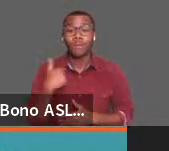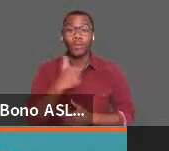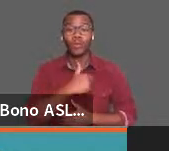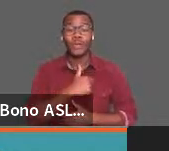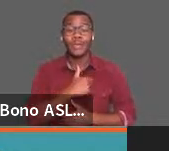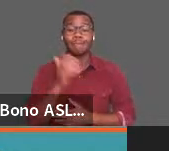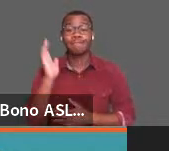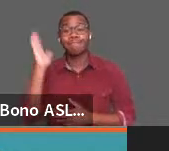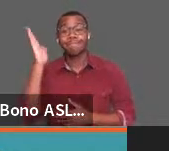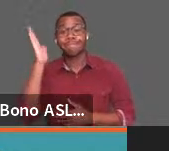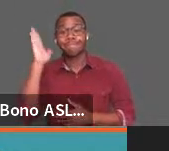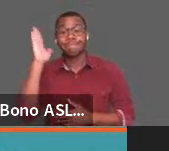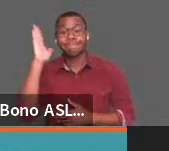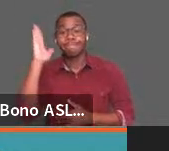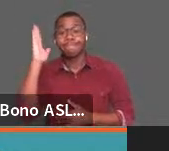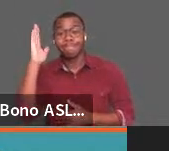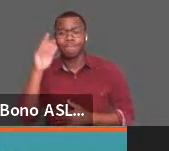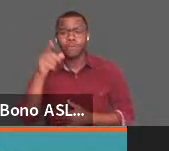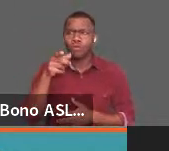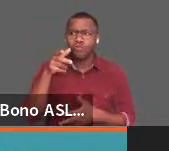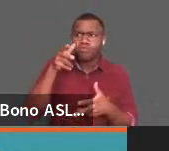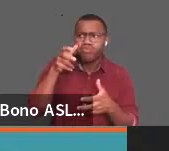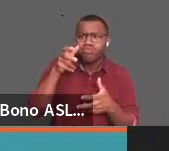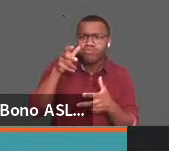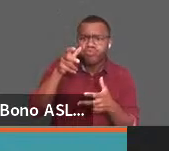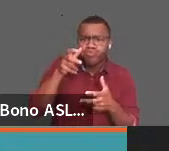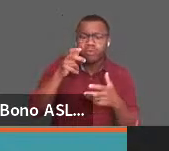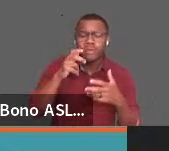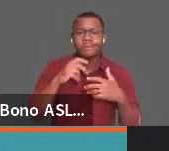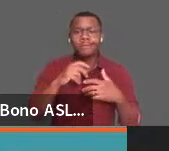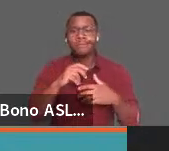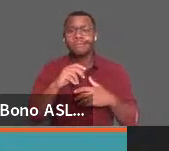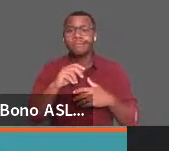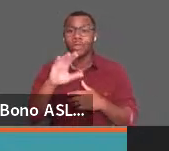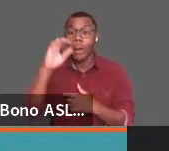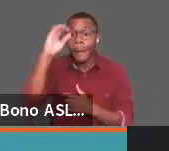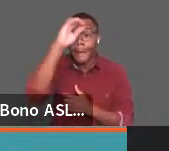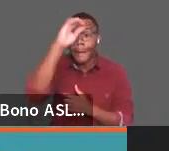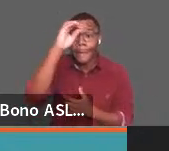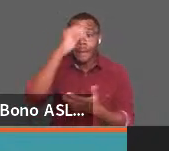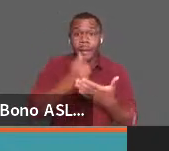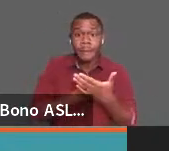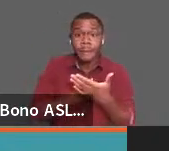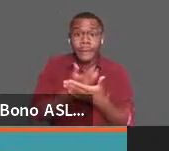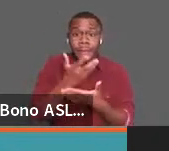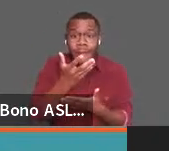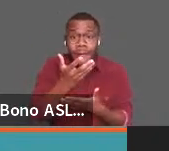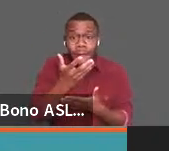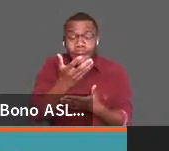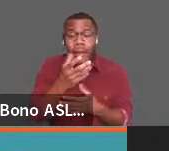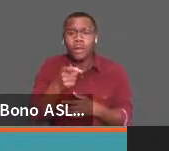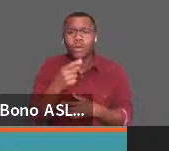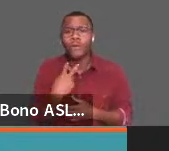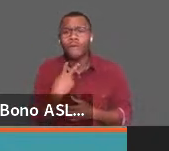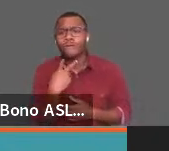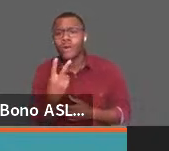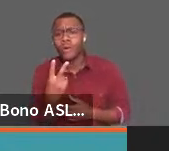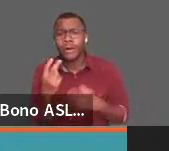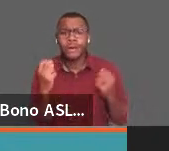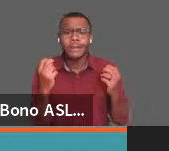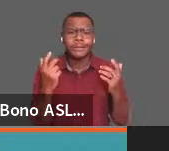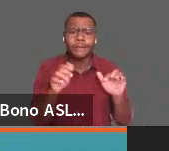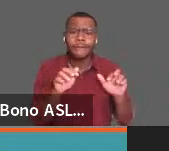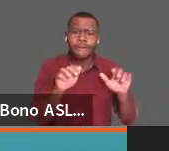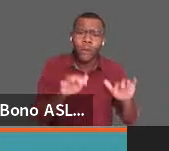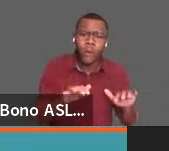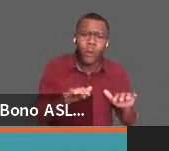opinion. Thank you so much for working with us and collaborating with us. We appreciate your feedback. We appreciate serving